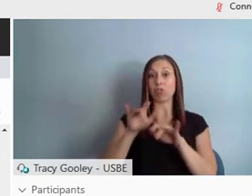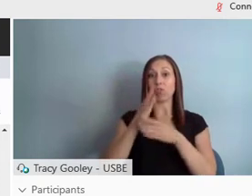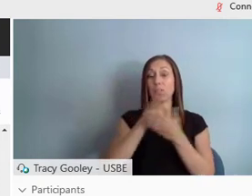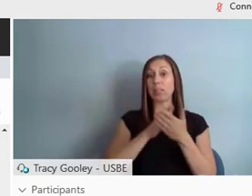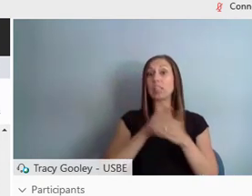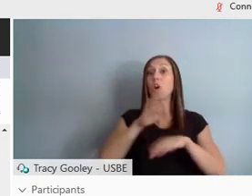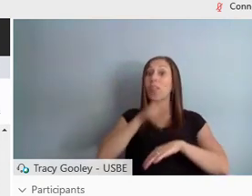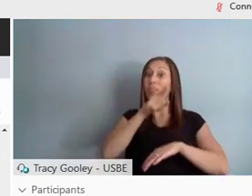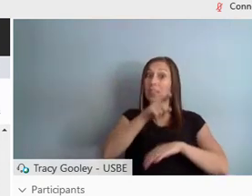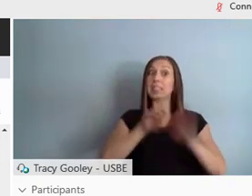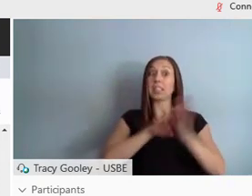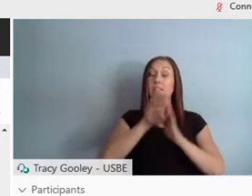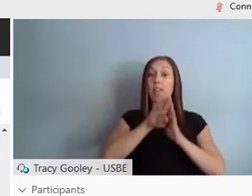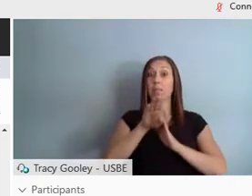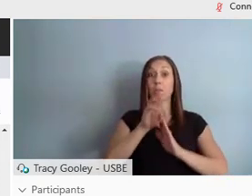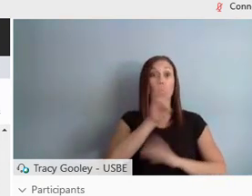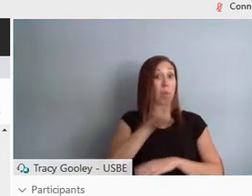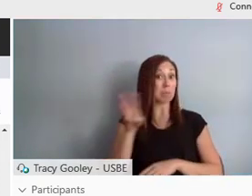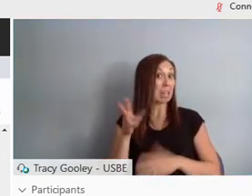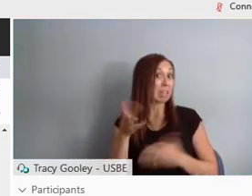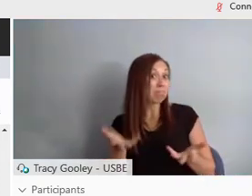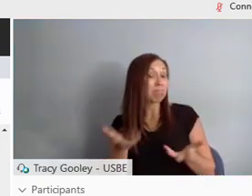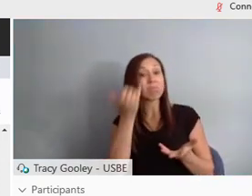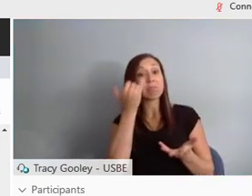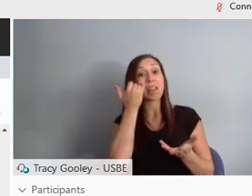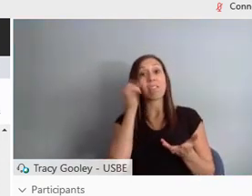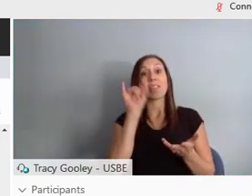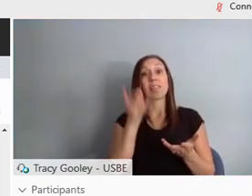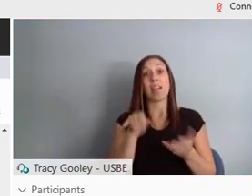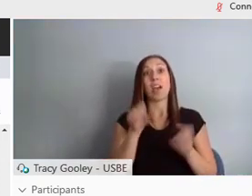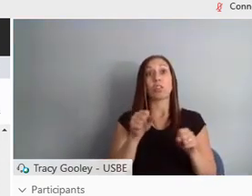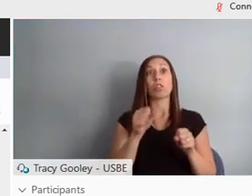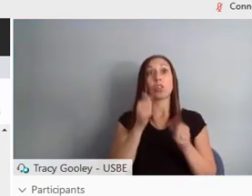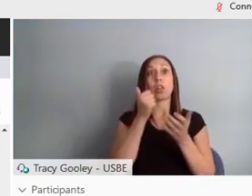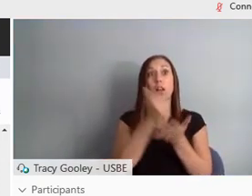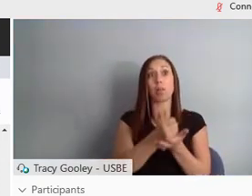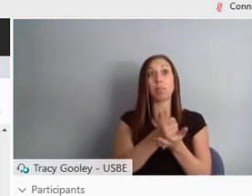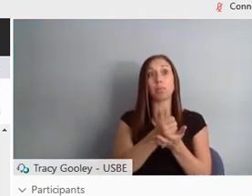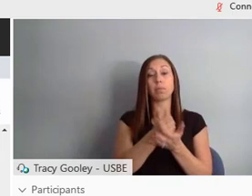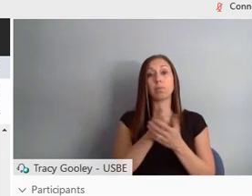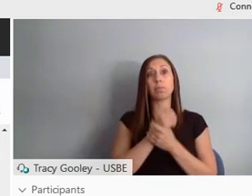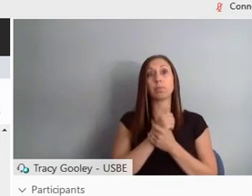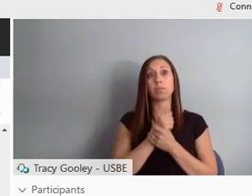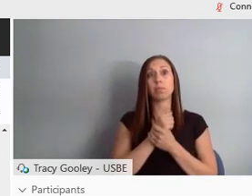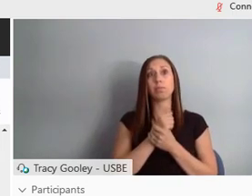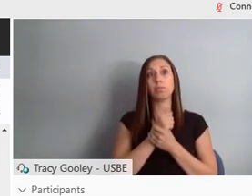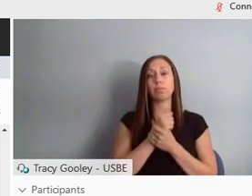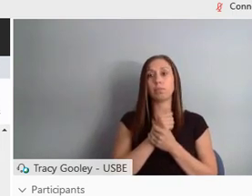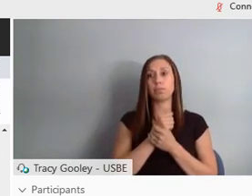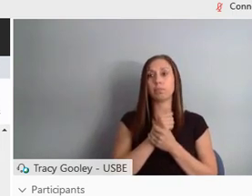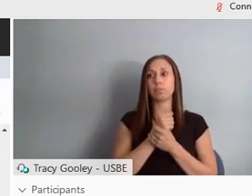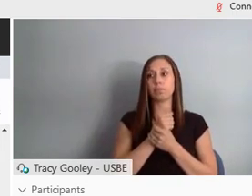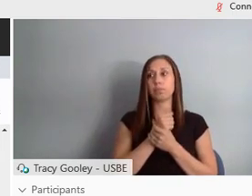this development site for you if you think that would be something that could be helpful.